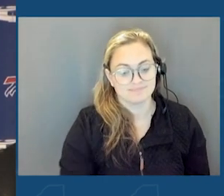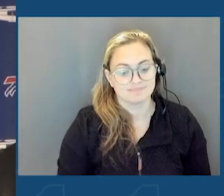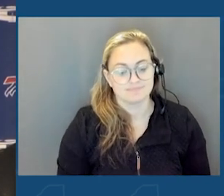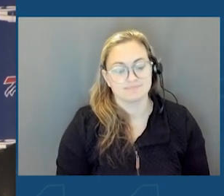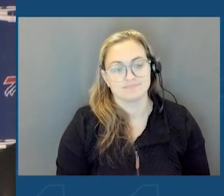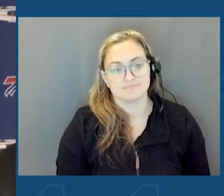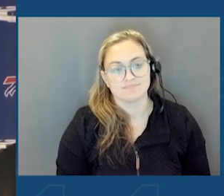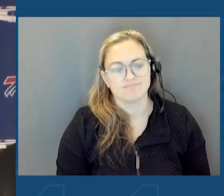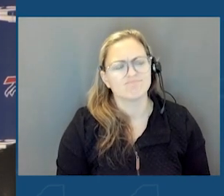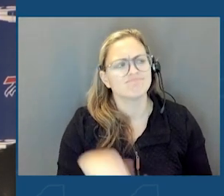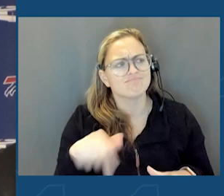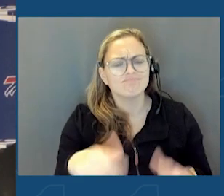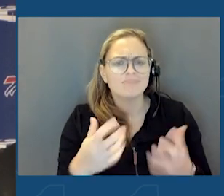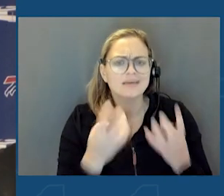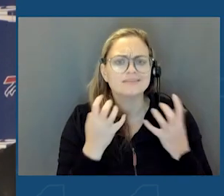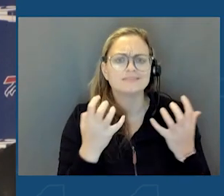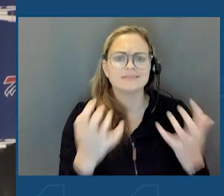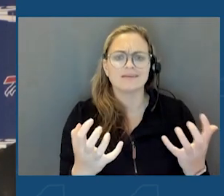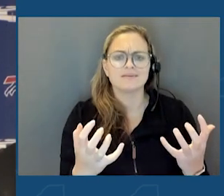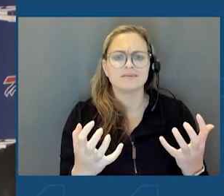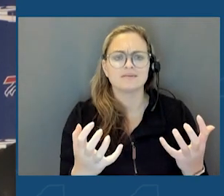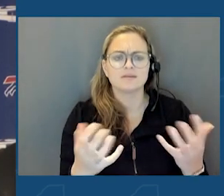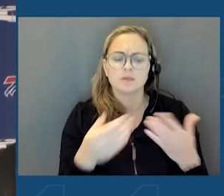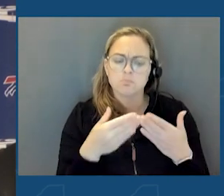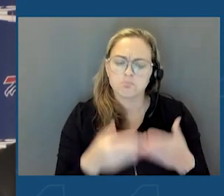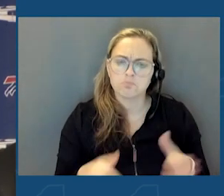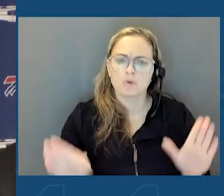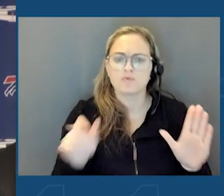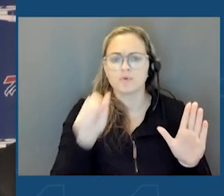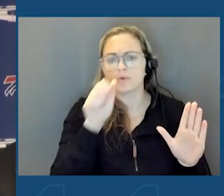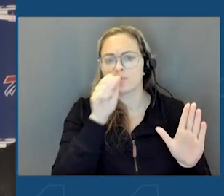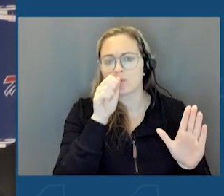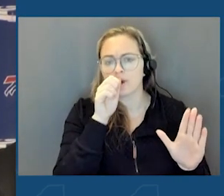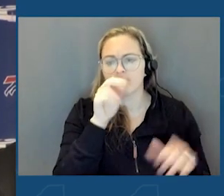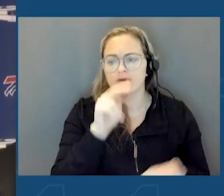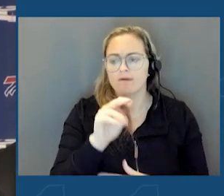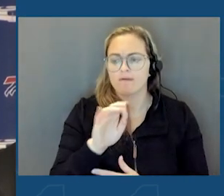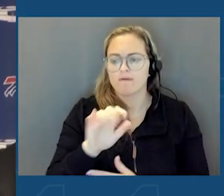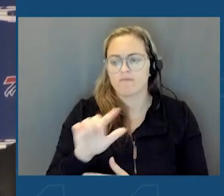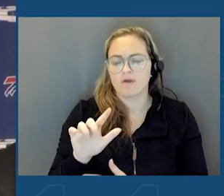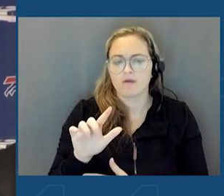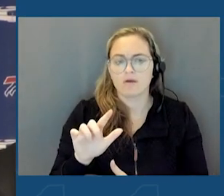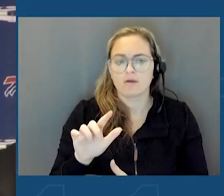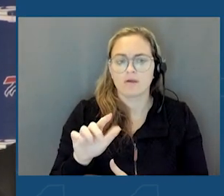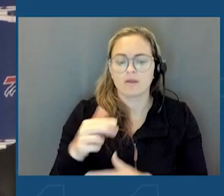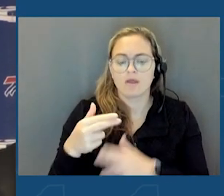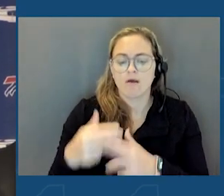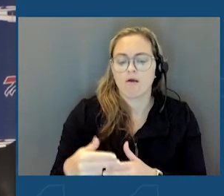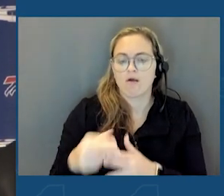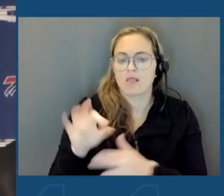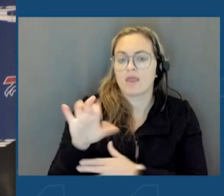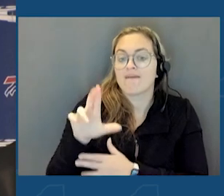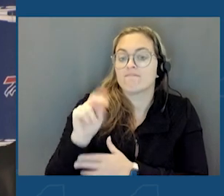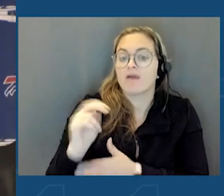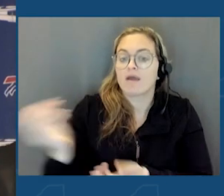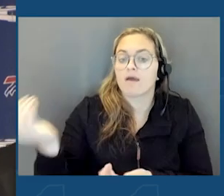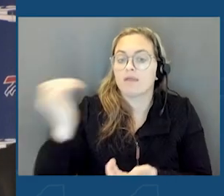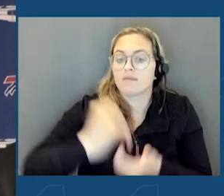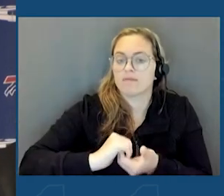This stadium is a public-private NFL, and I call it a fan partnership.